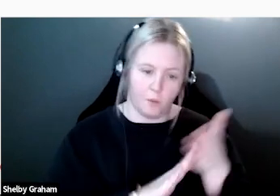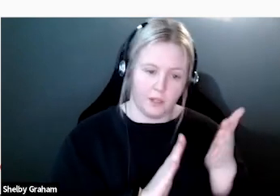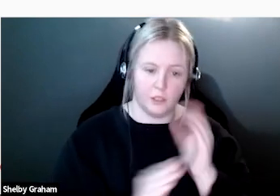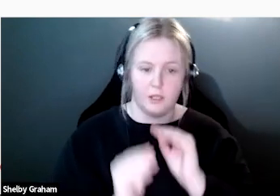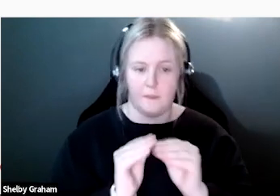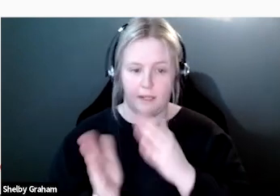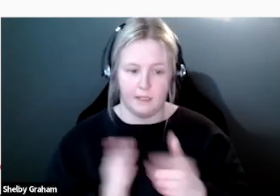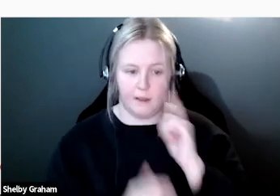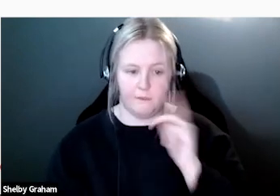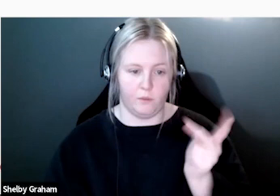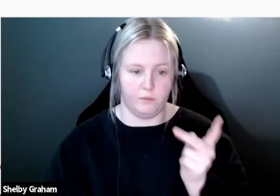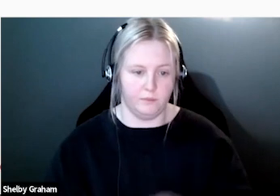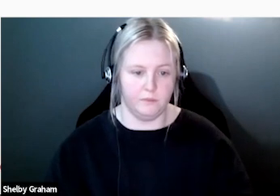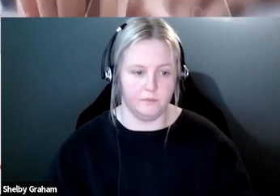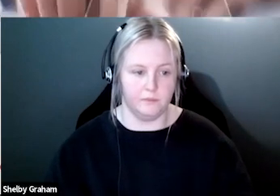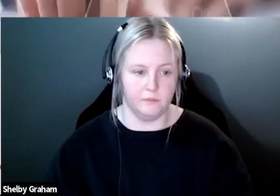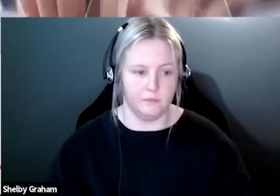policy.